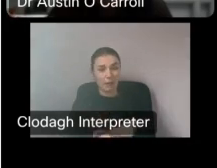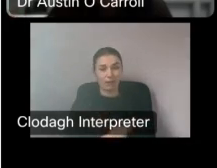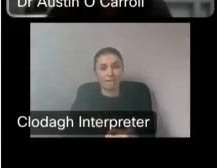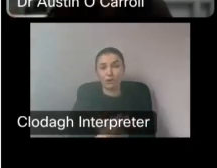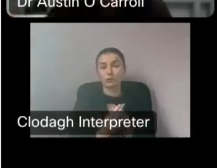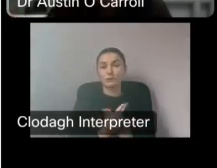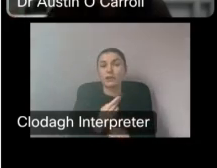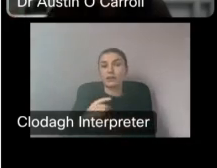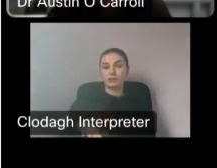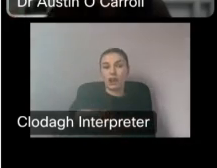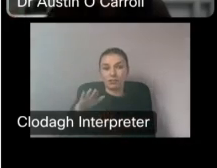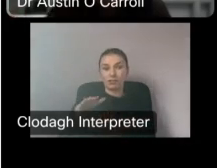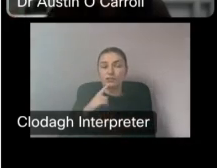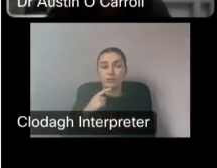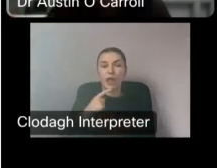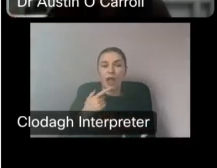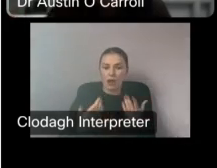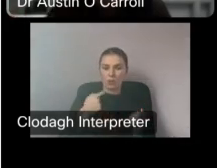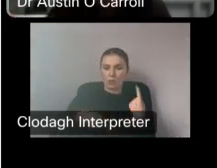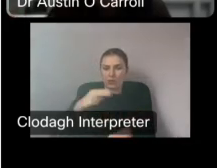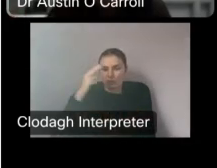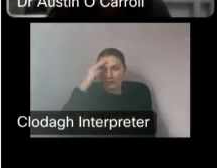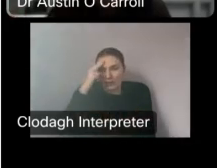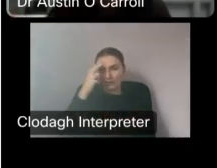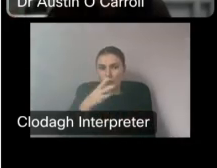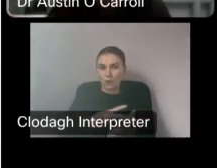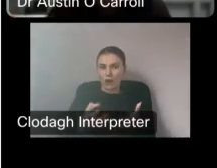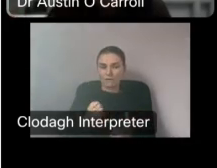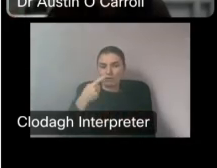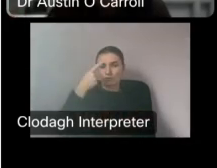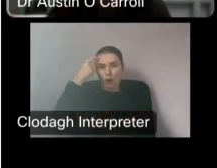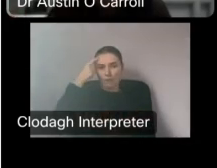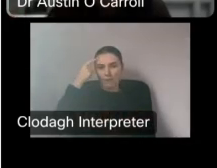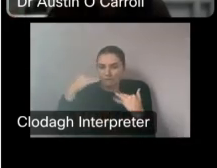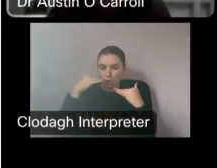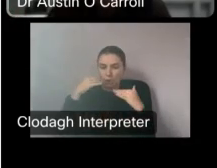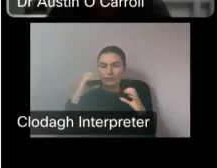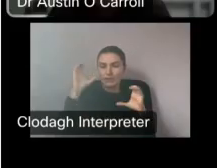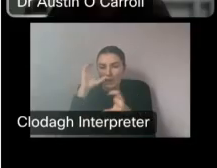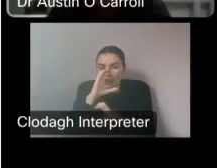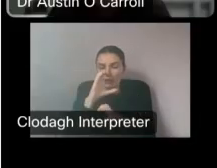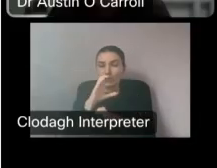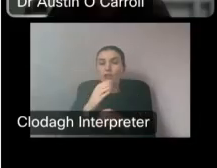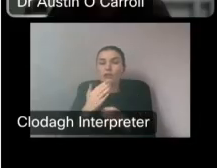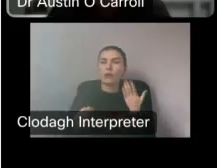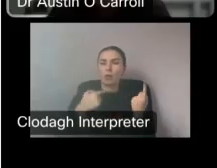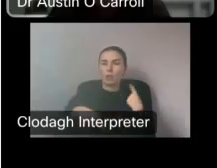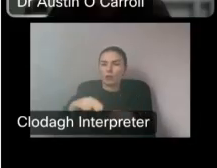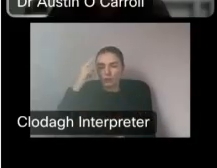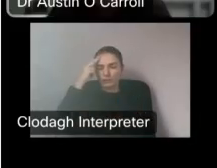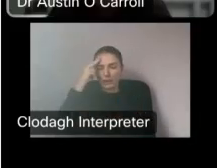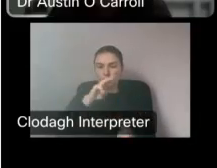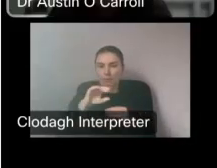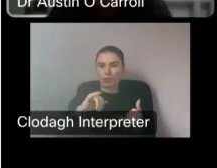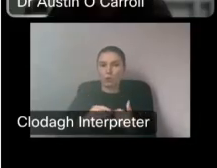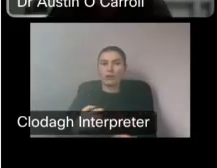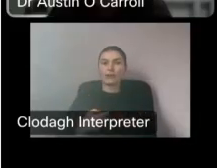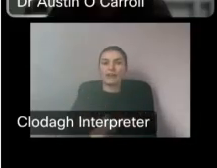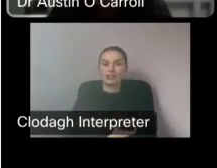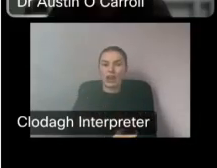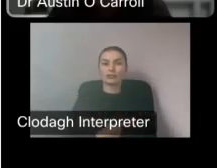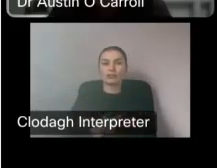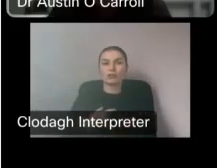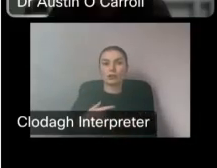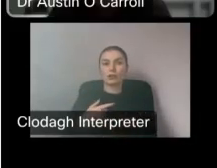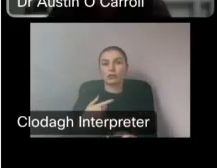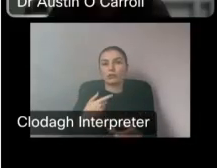The way we understand, when you come from a trauma-informed care, the way you understand people who inject drugs, these are people who